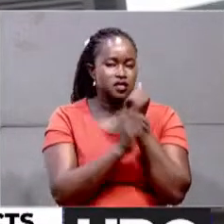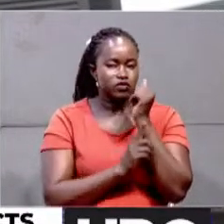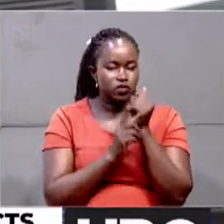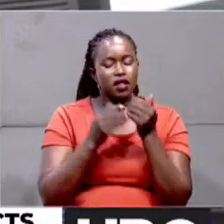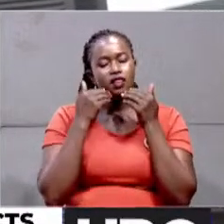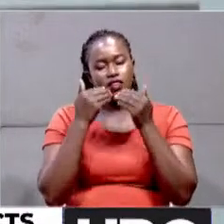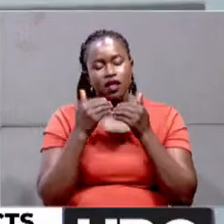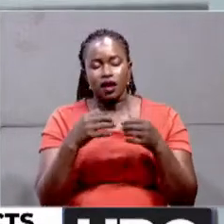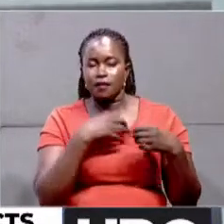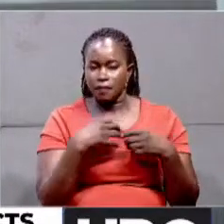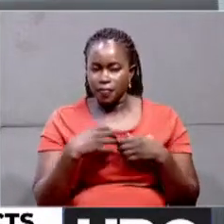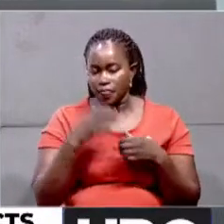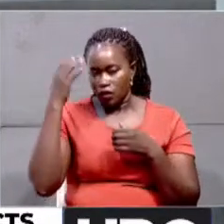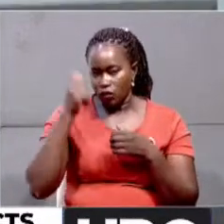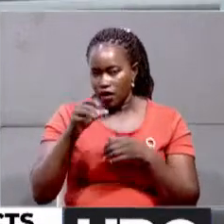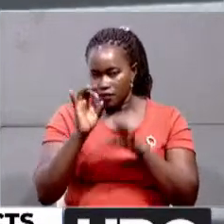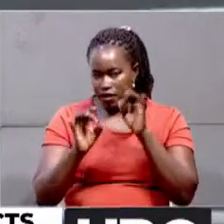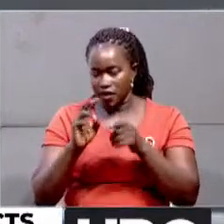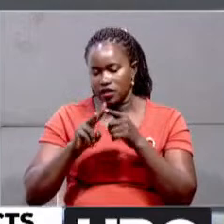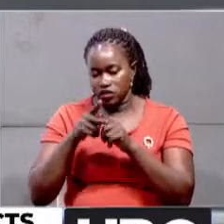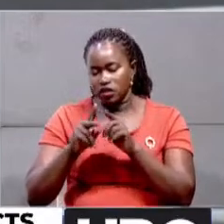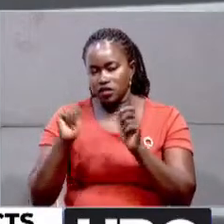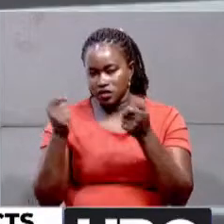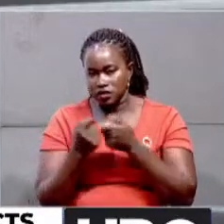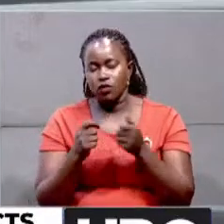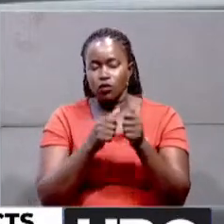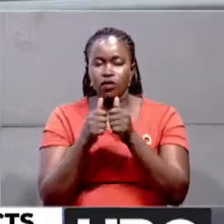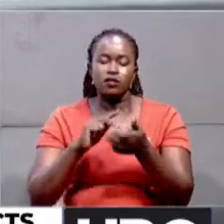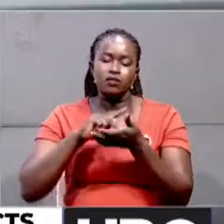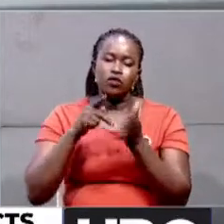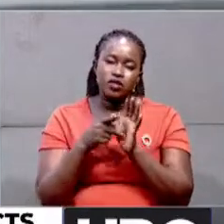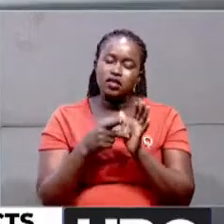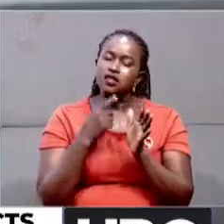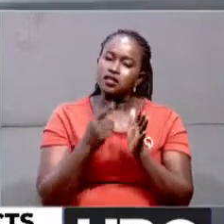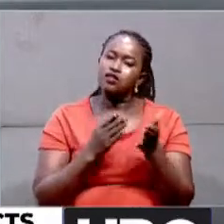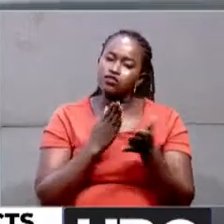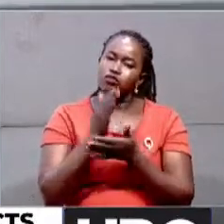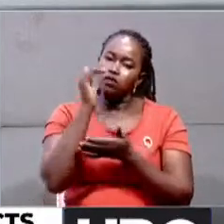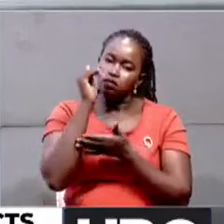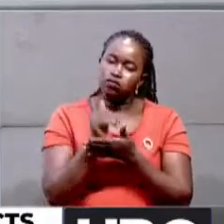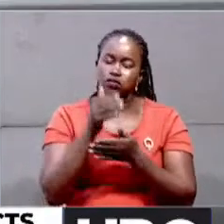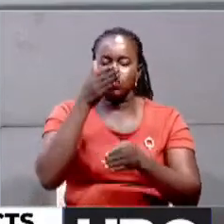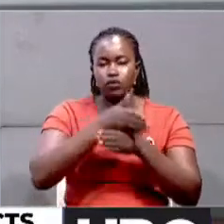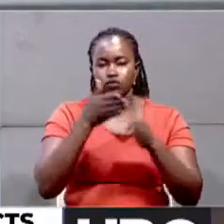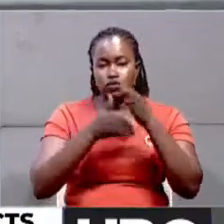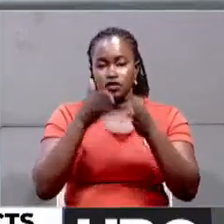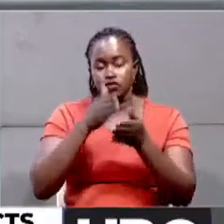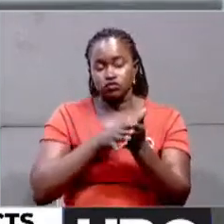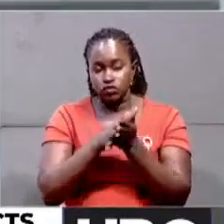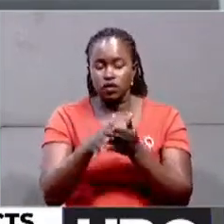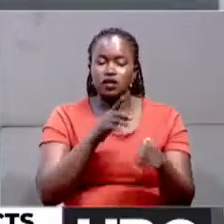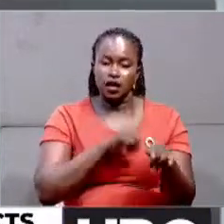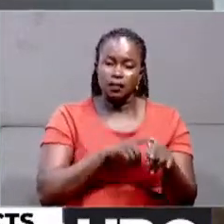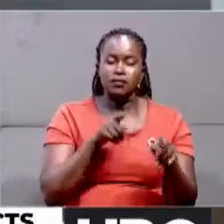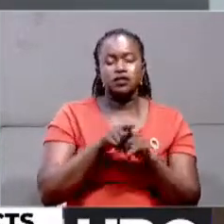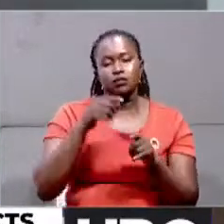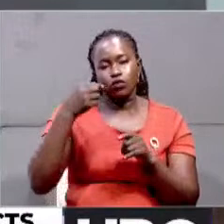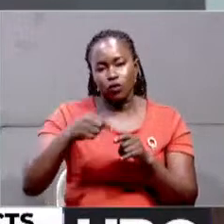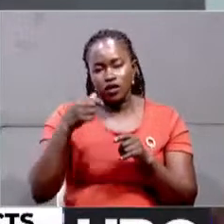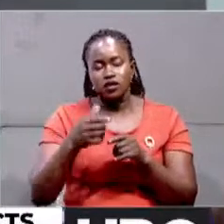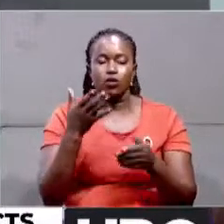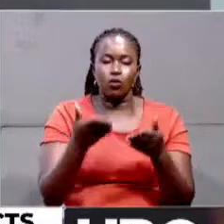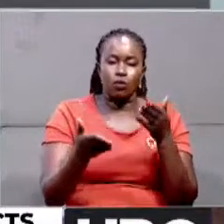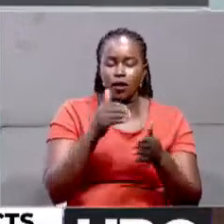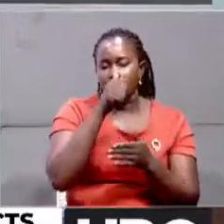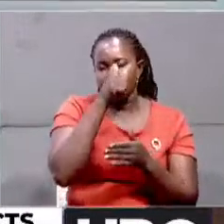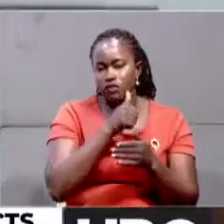UPDF for entrusting the engineering brigade with the projects, saying it has reduced on the construction costs, time and quality compared